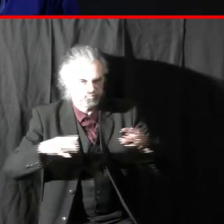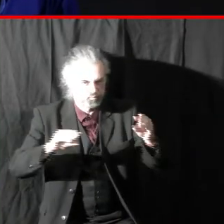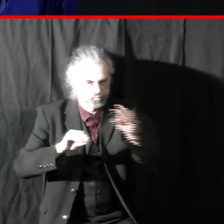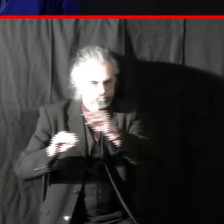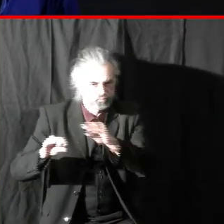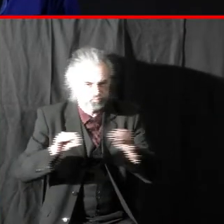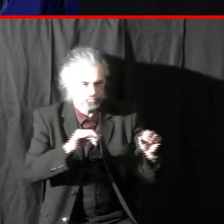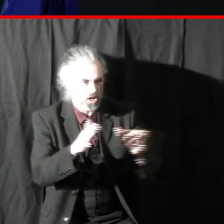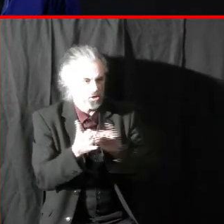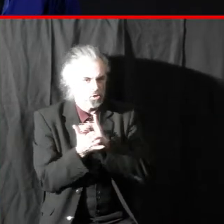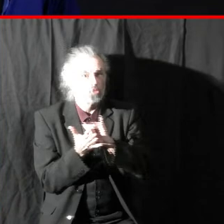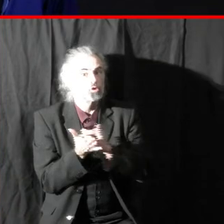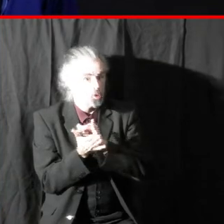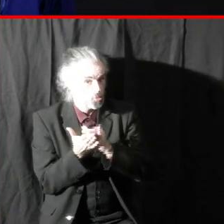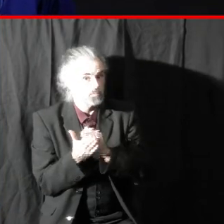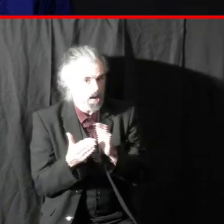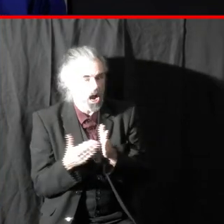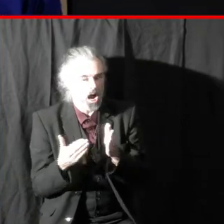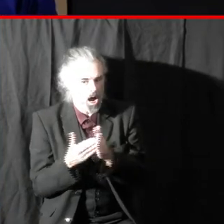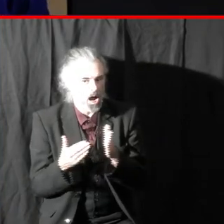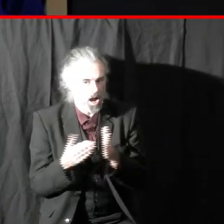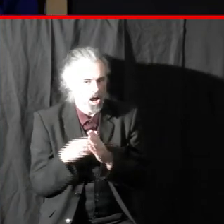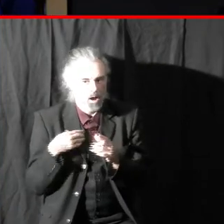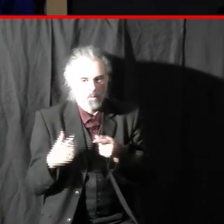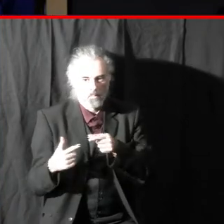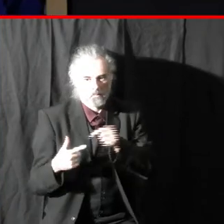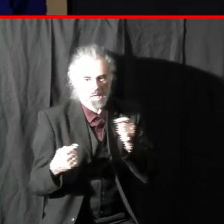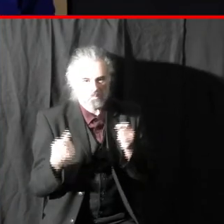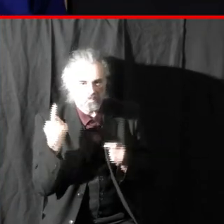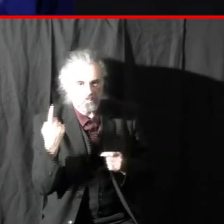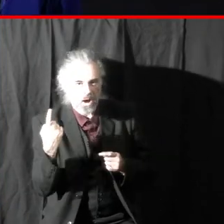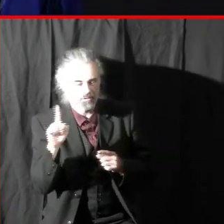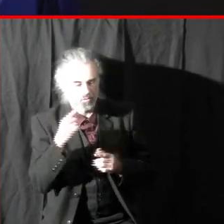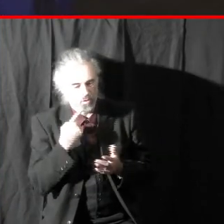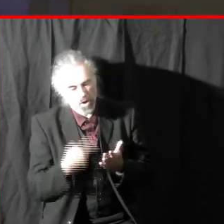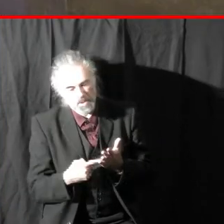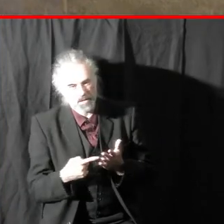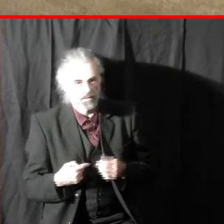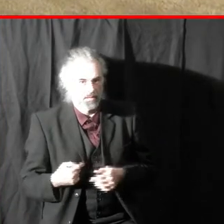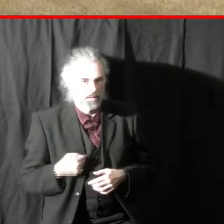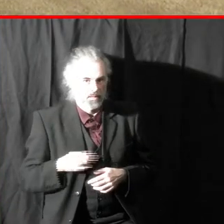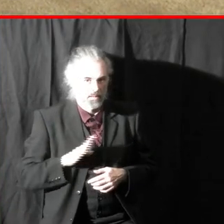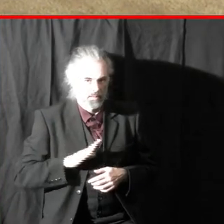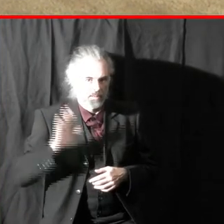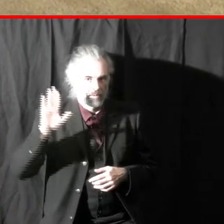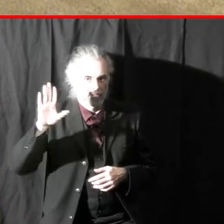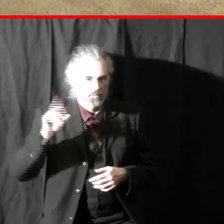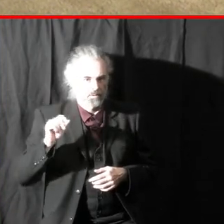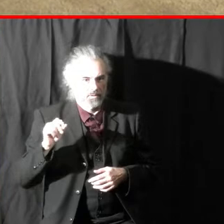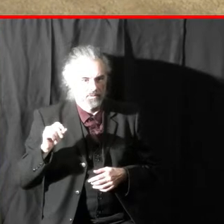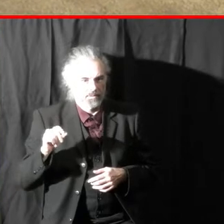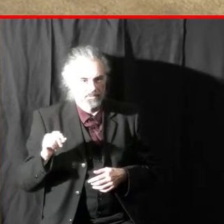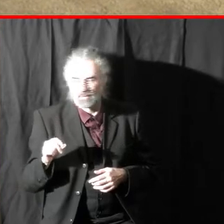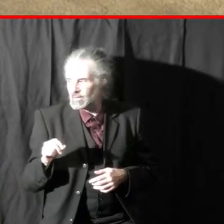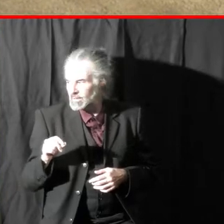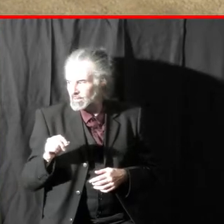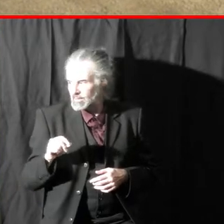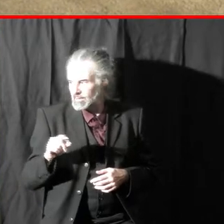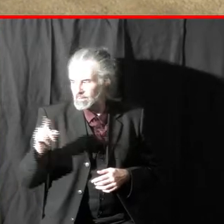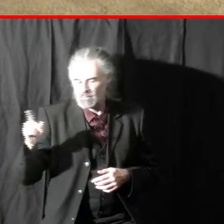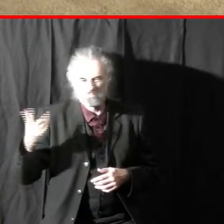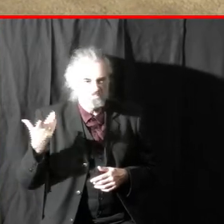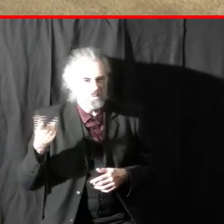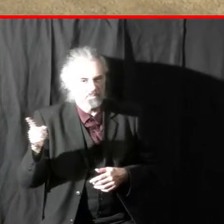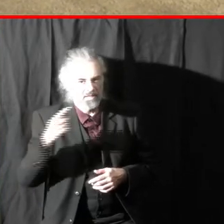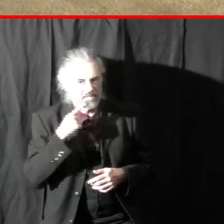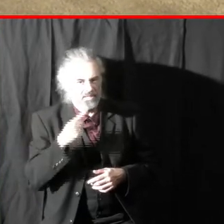comments at the moment. But I'll pick out one of the comments. I got a stop from Super Sparkleton, who said, maybe this